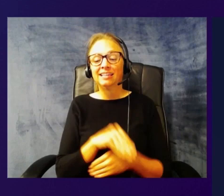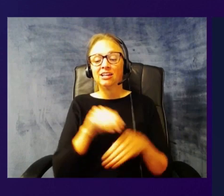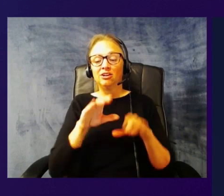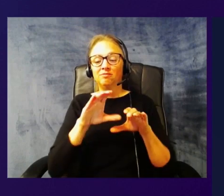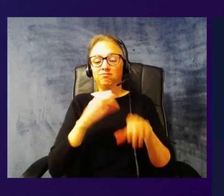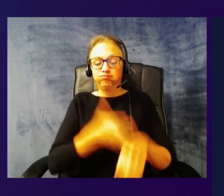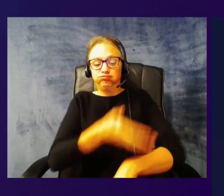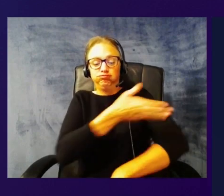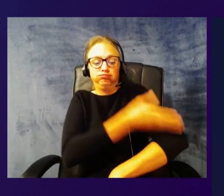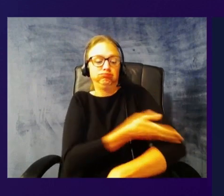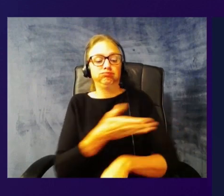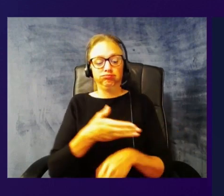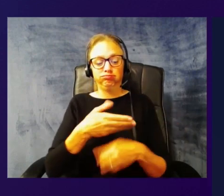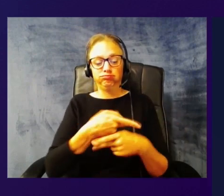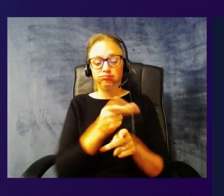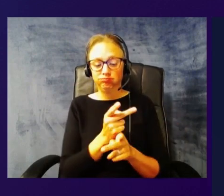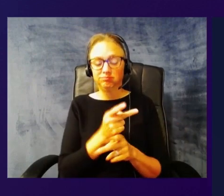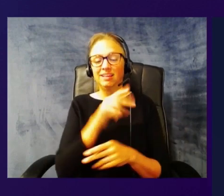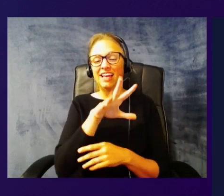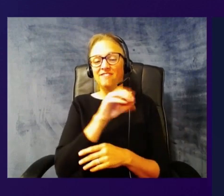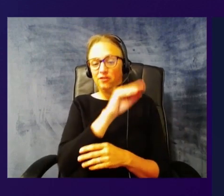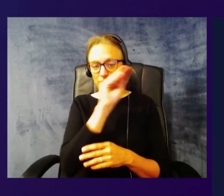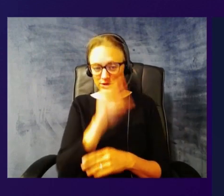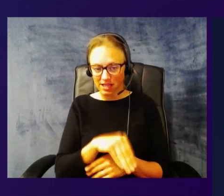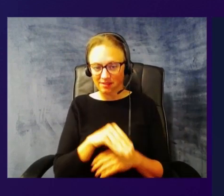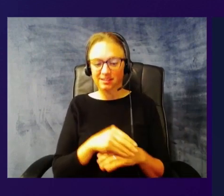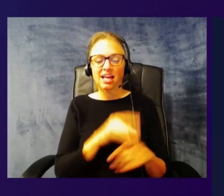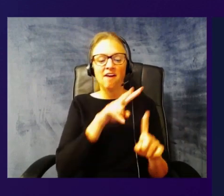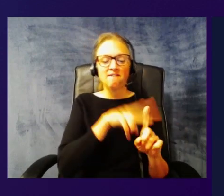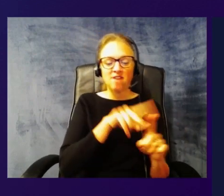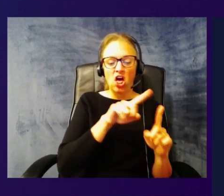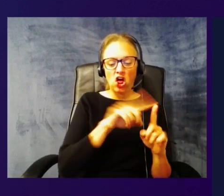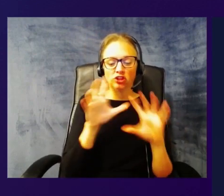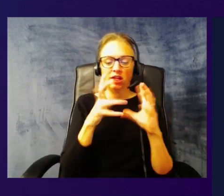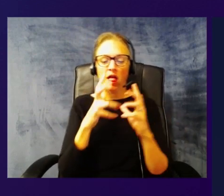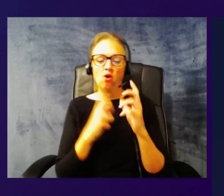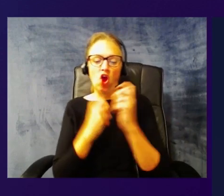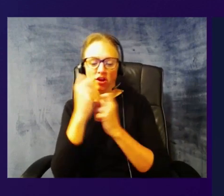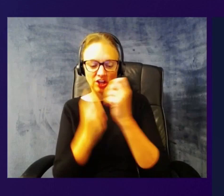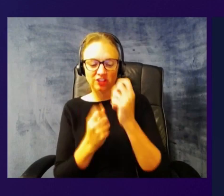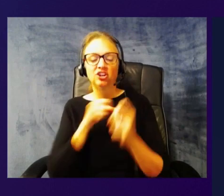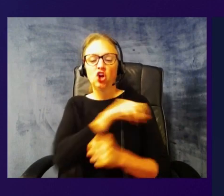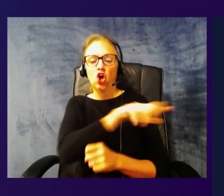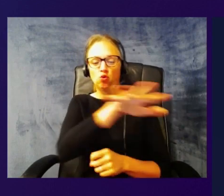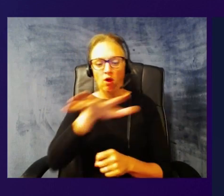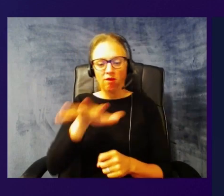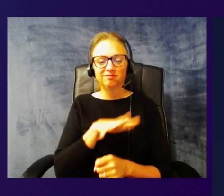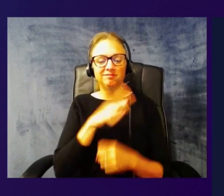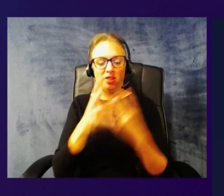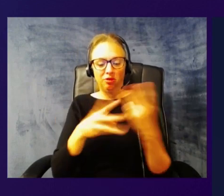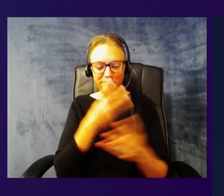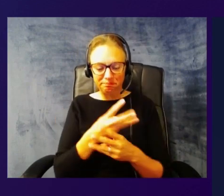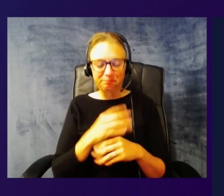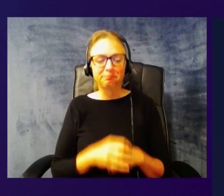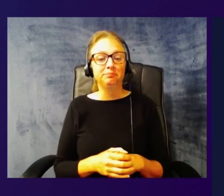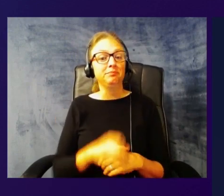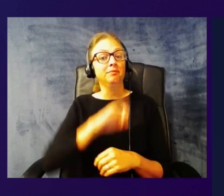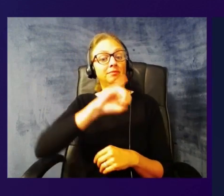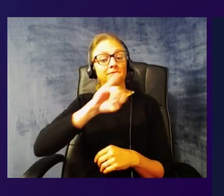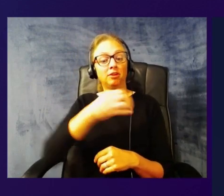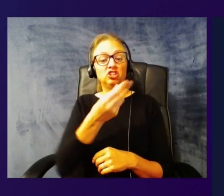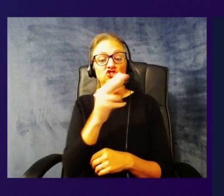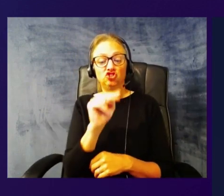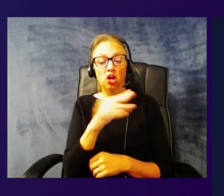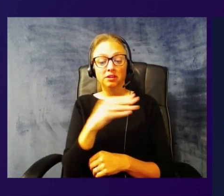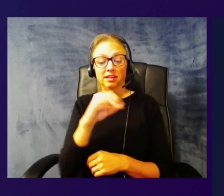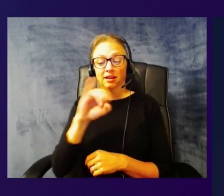by deploying their file-to-cloud architecture across 17 sites globally. Johnson & Johnson, which we also talked about earlier